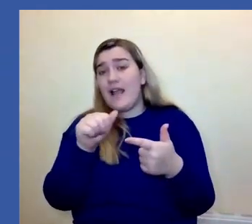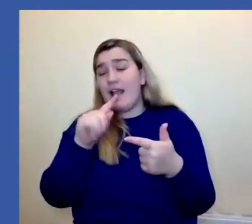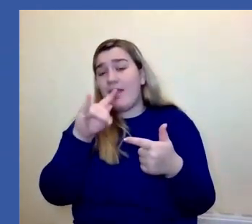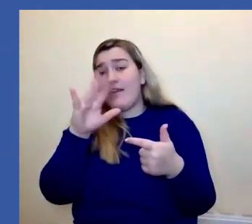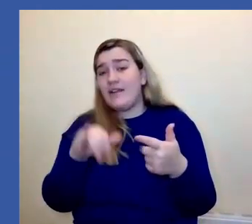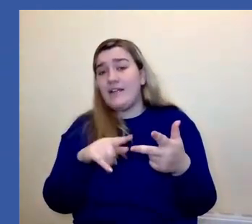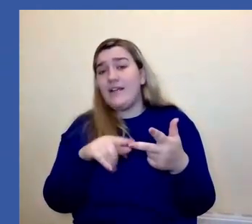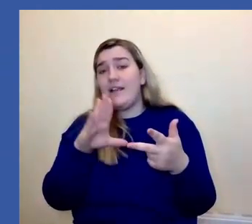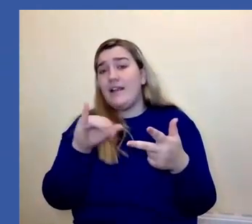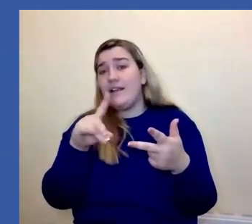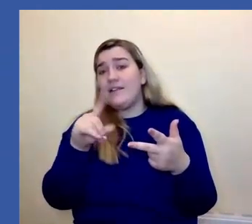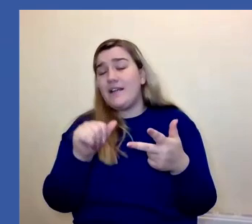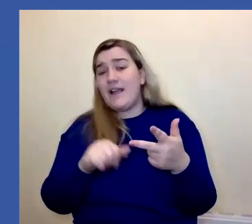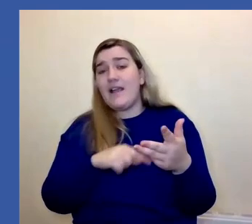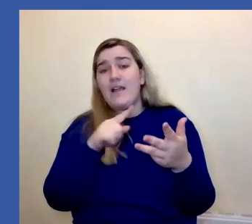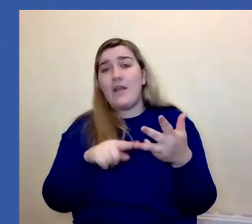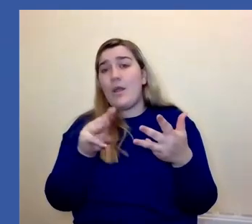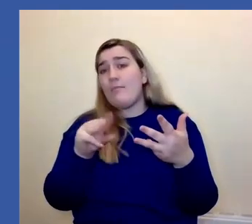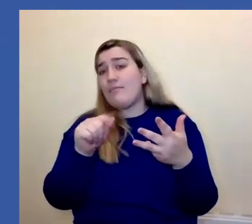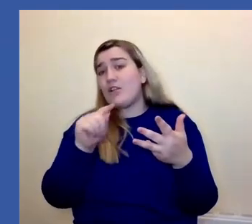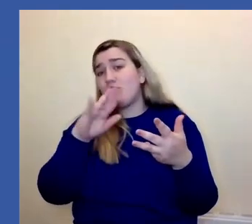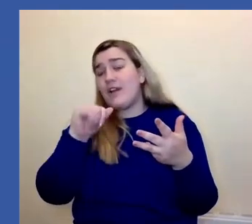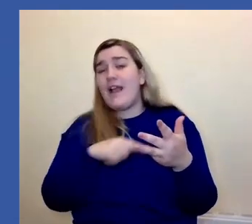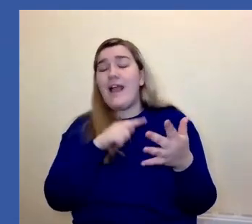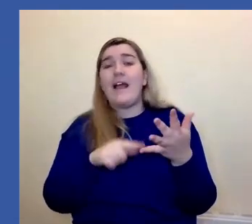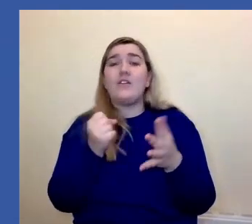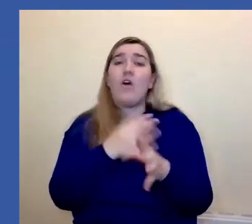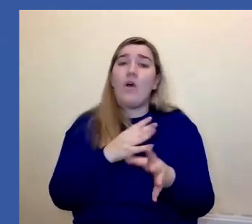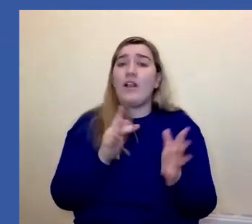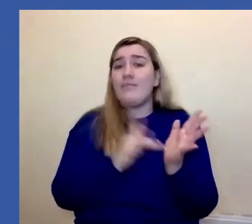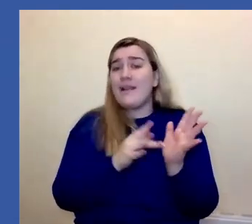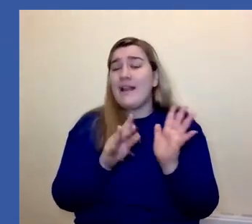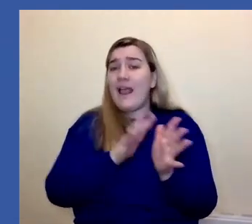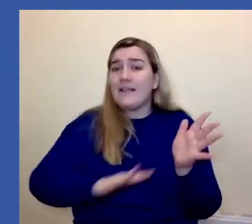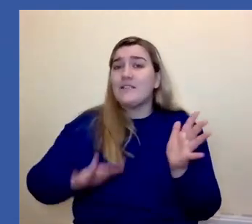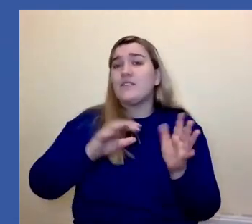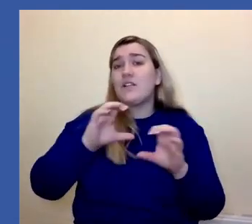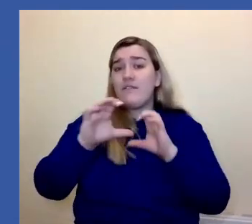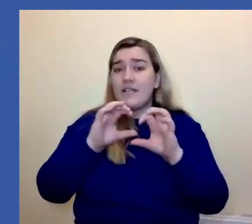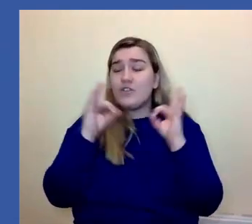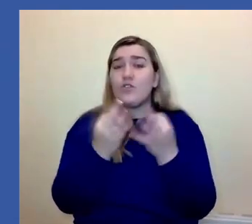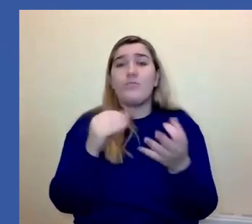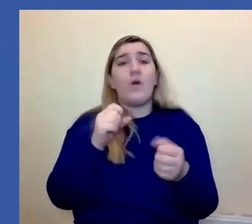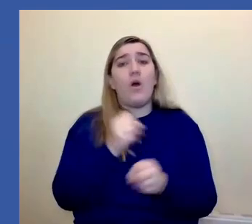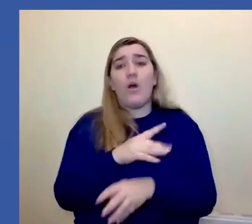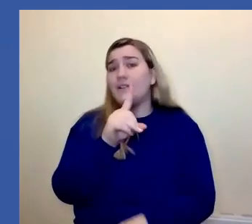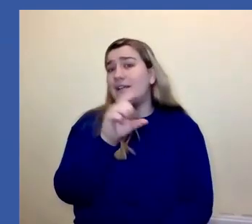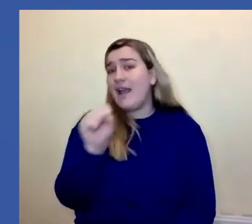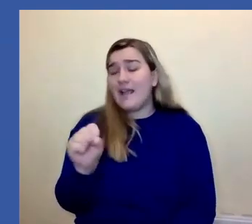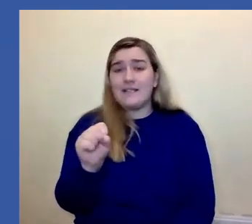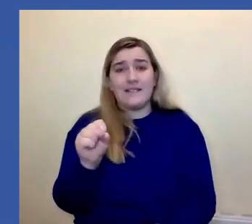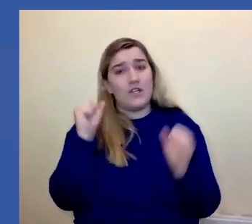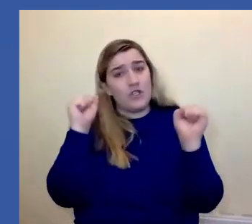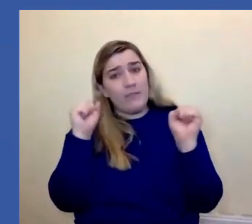Lydia, Patria, and everyone from the Midlands conversation groups, to all of the DSS champions who co-developed this